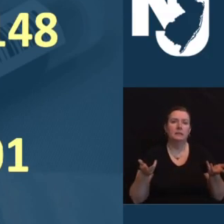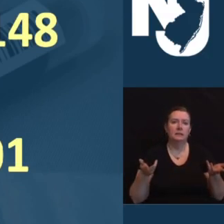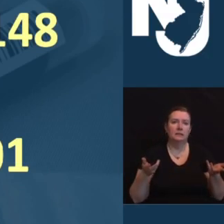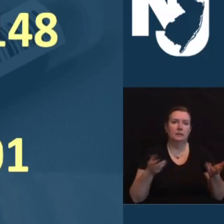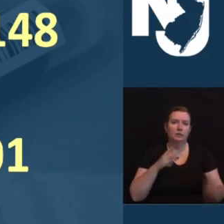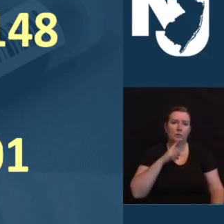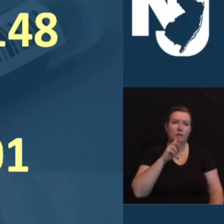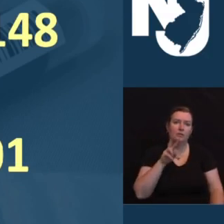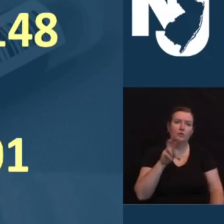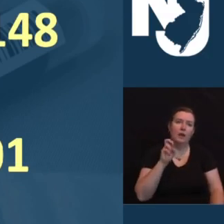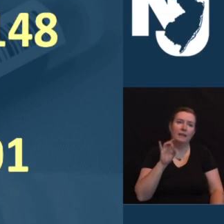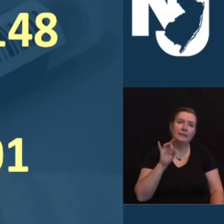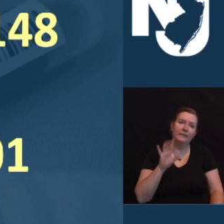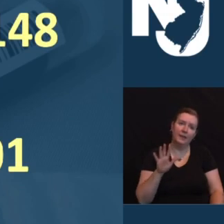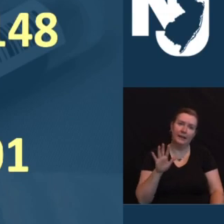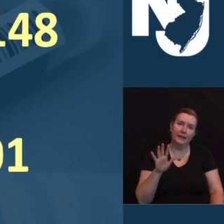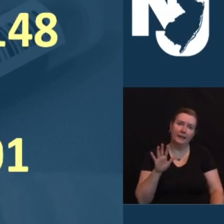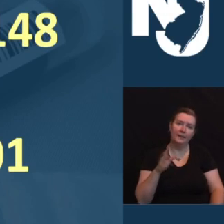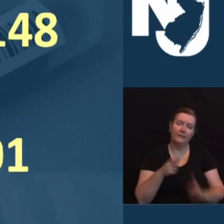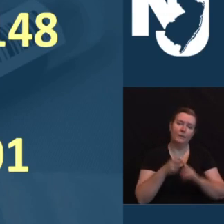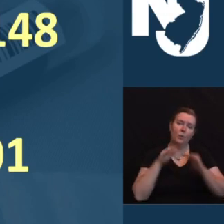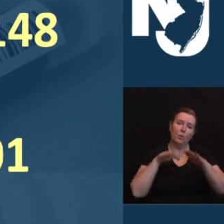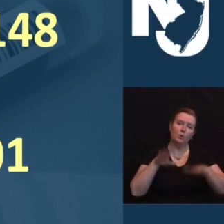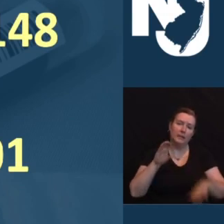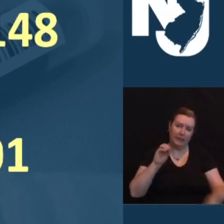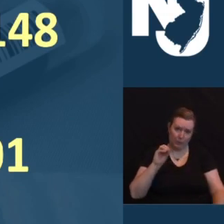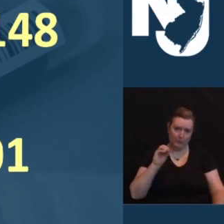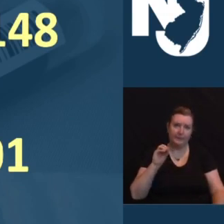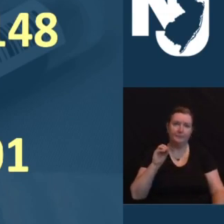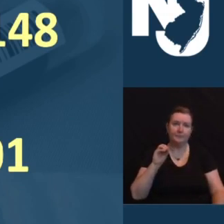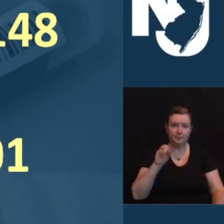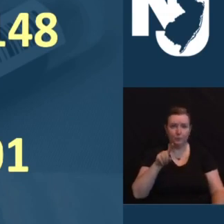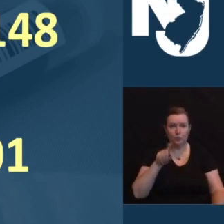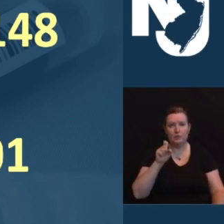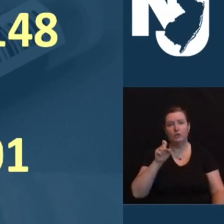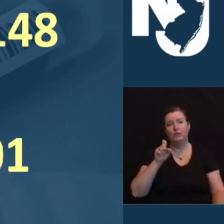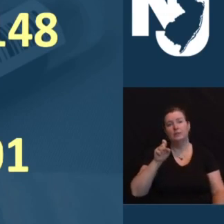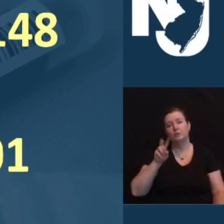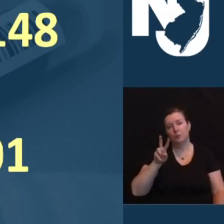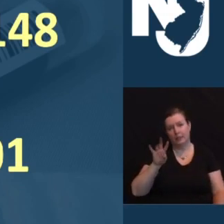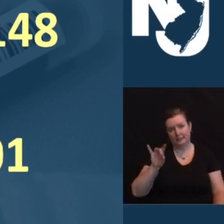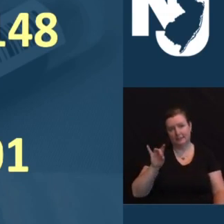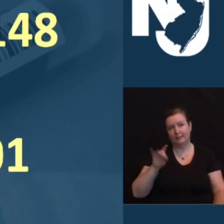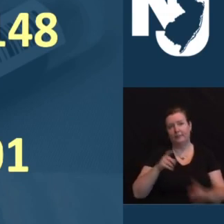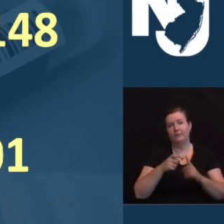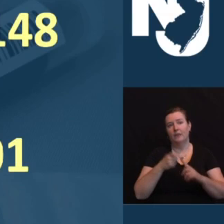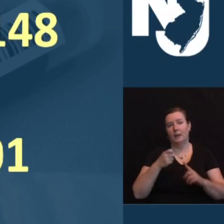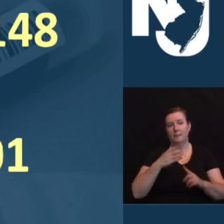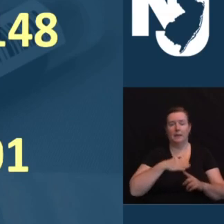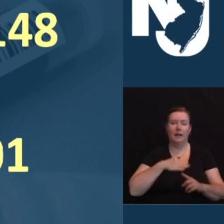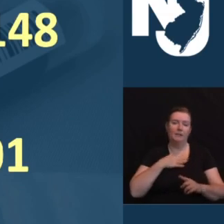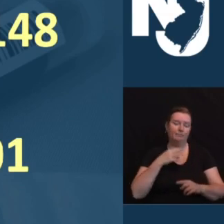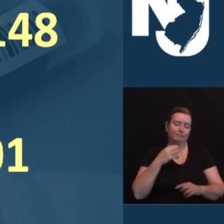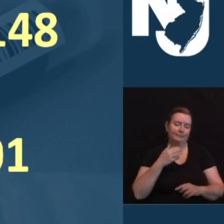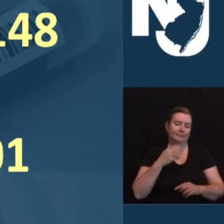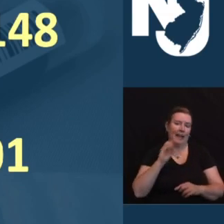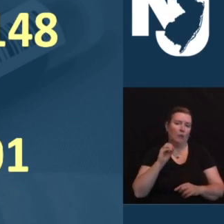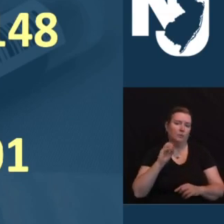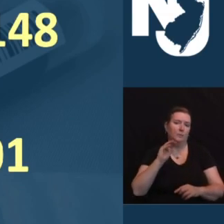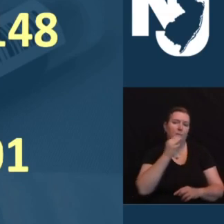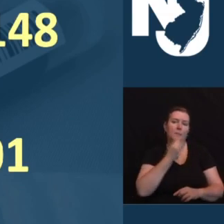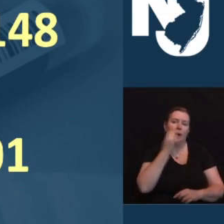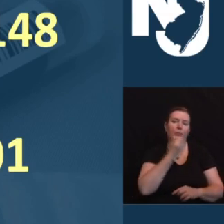285 or 22% are from Ocean County, and 128 or roughly 10% are from my county, Monmouth. These two counties